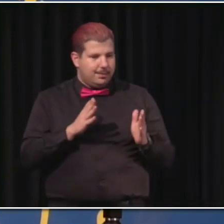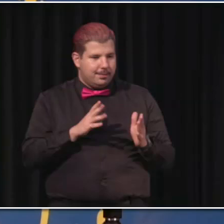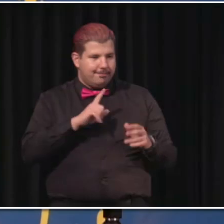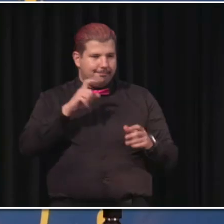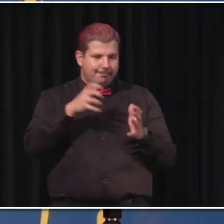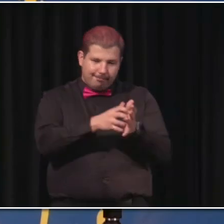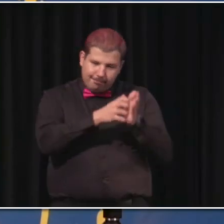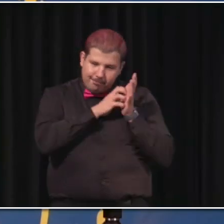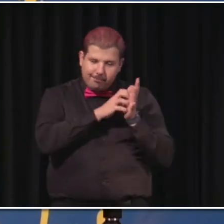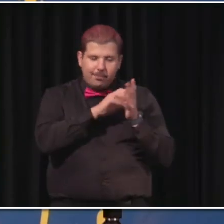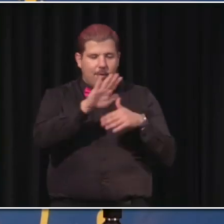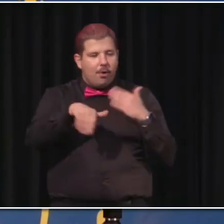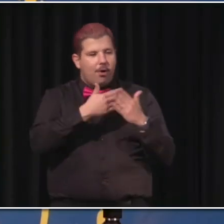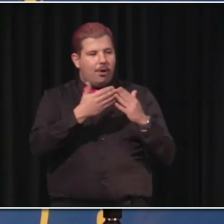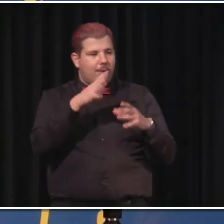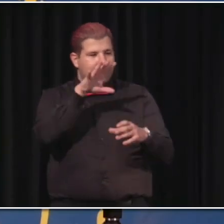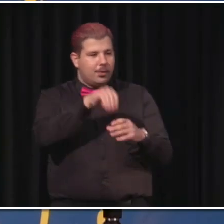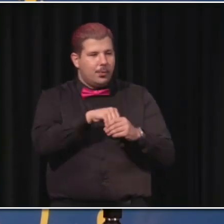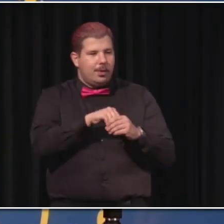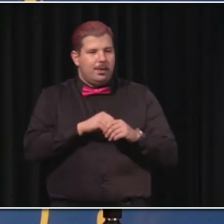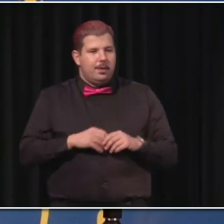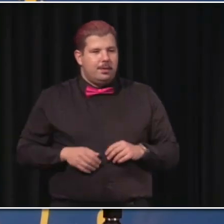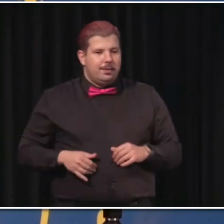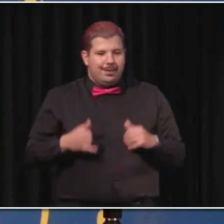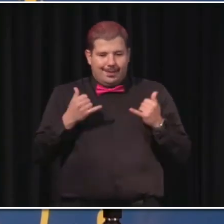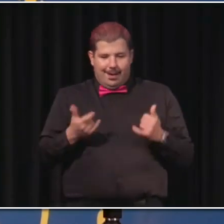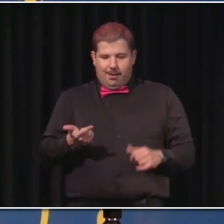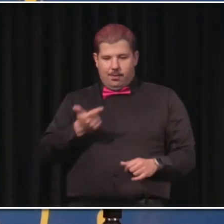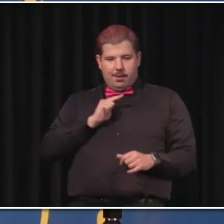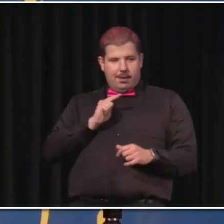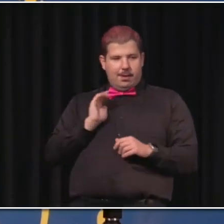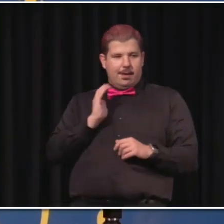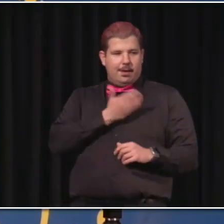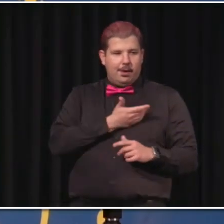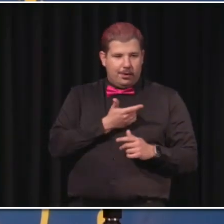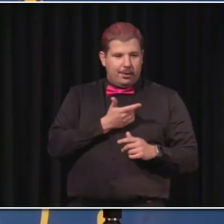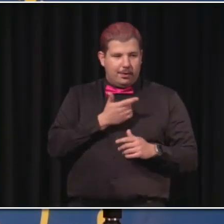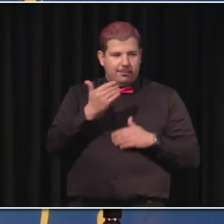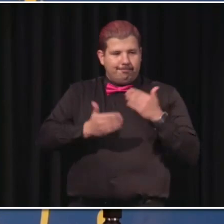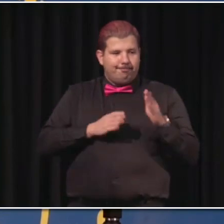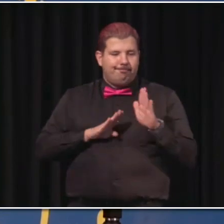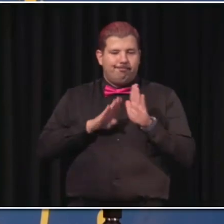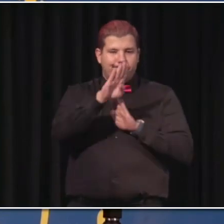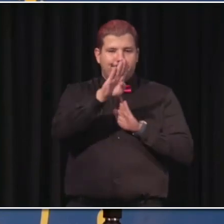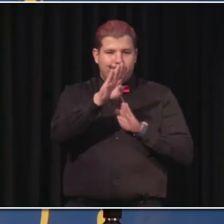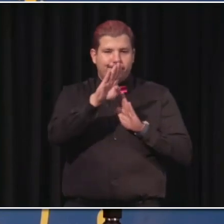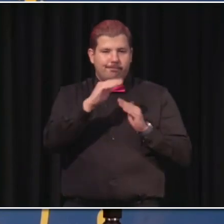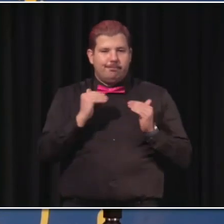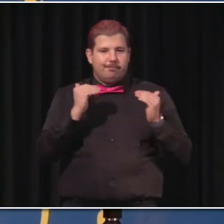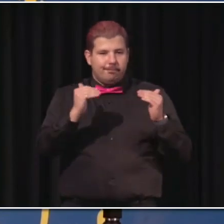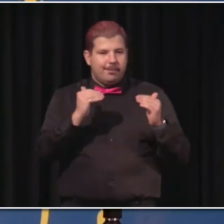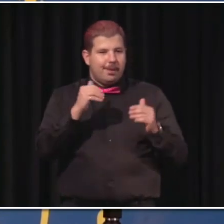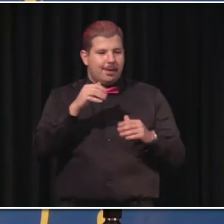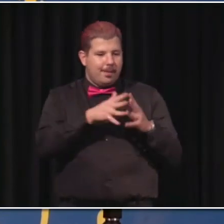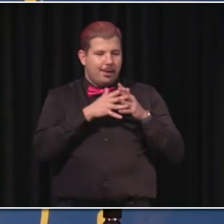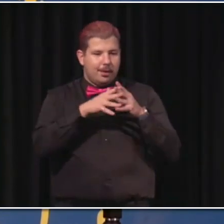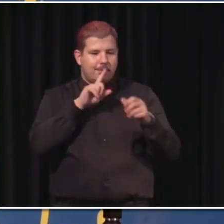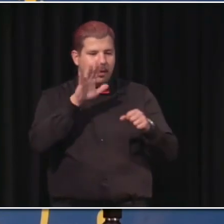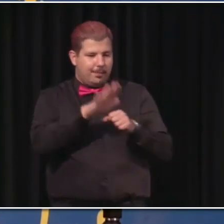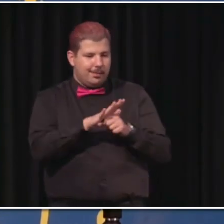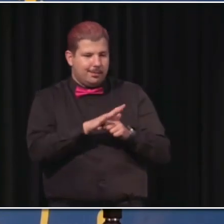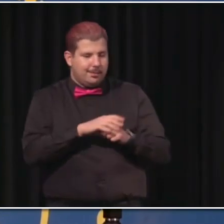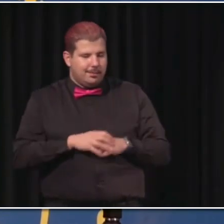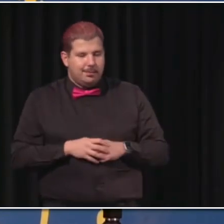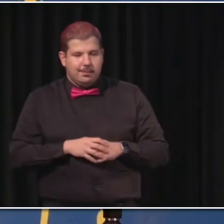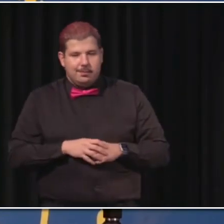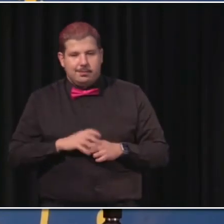be included. And now it's our turn to advance America's promise, our